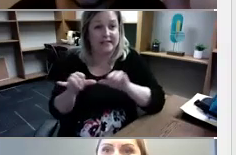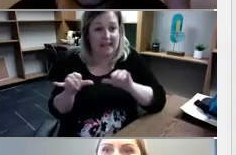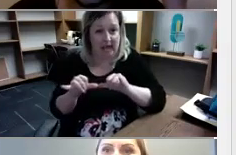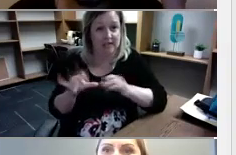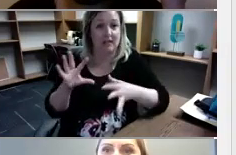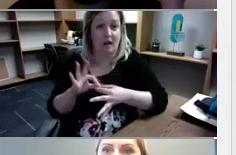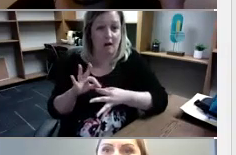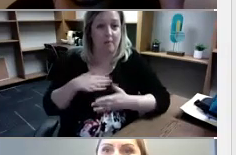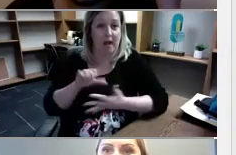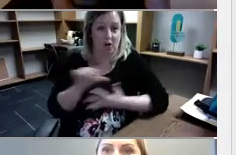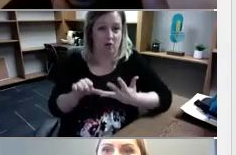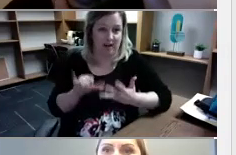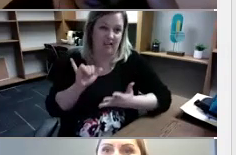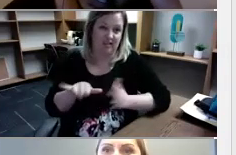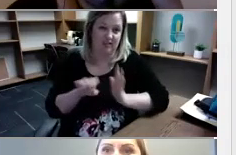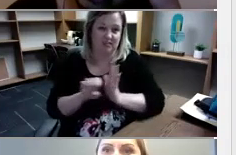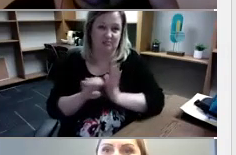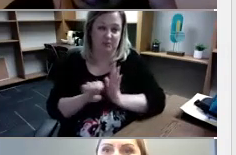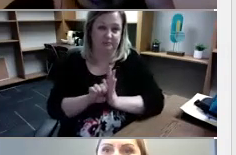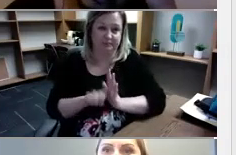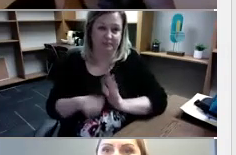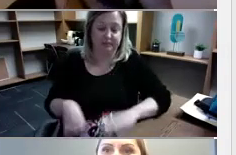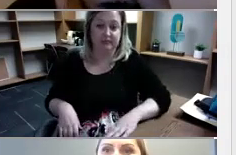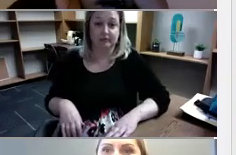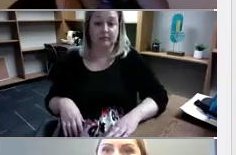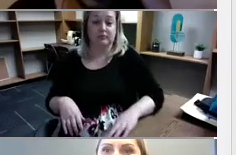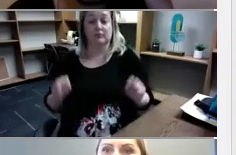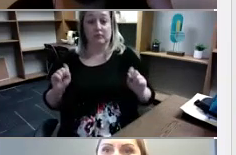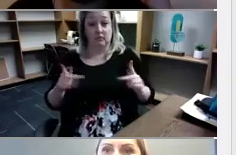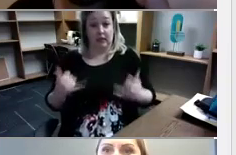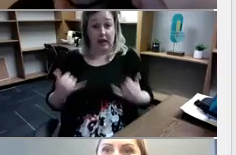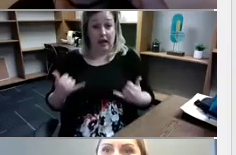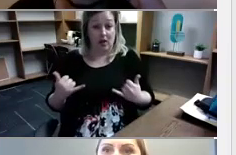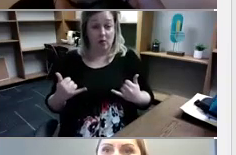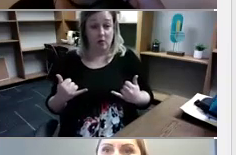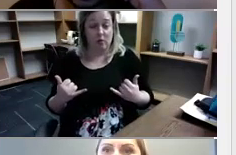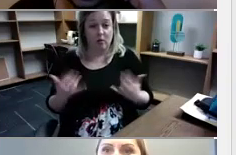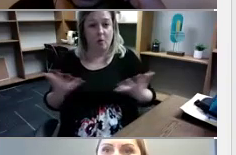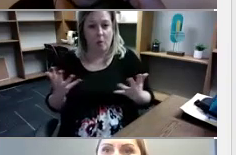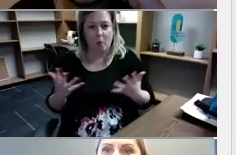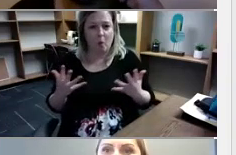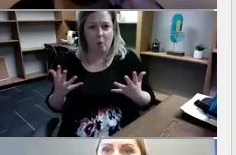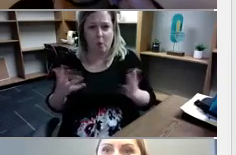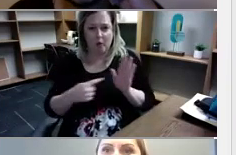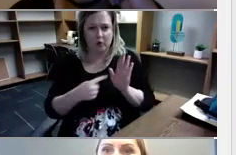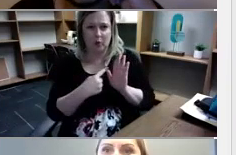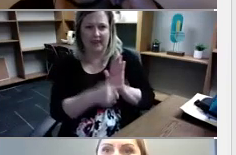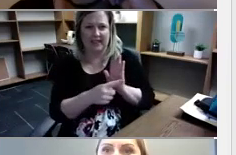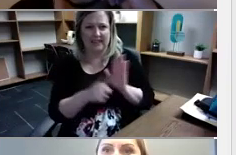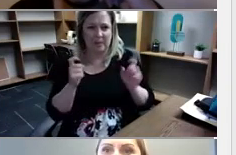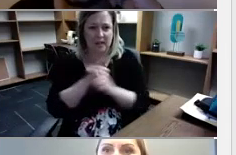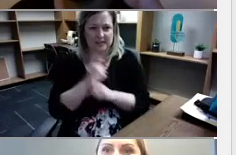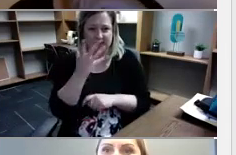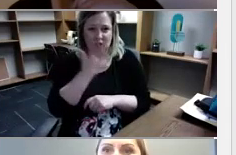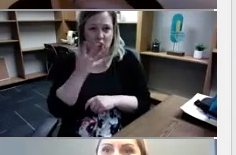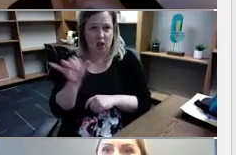4 complexity. Okay, so now what would these complexities look like in terms of recursion trees? So the first one, let's